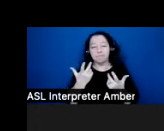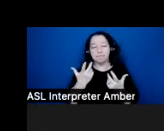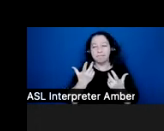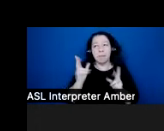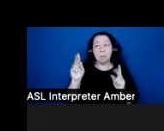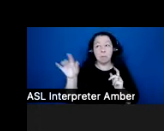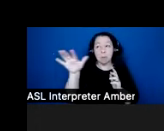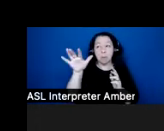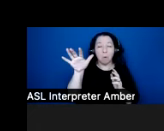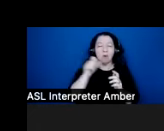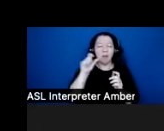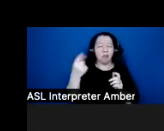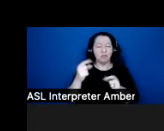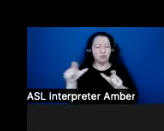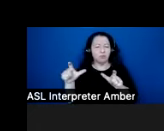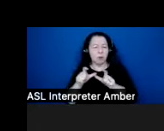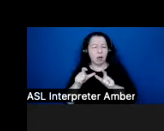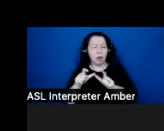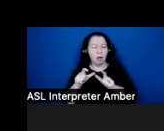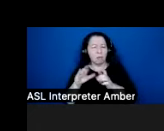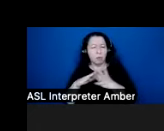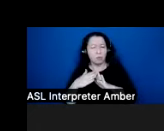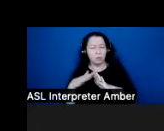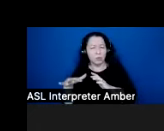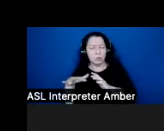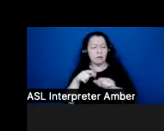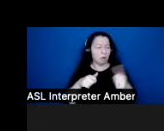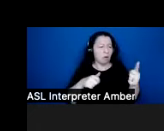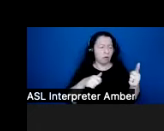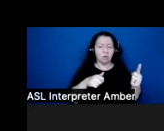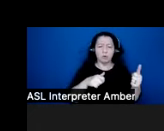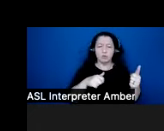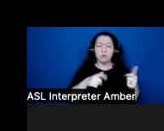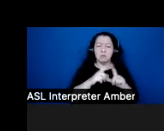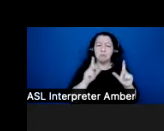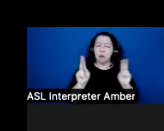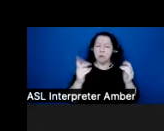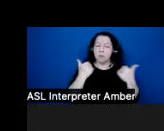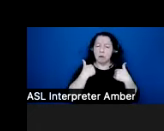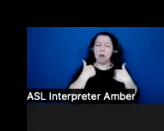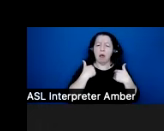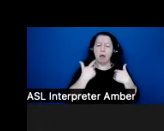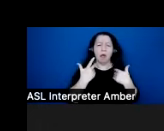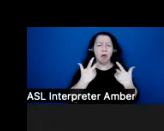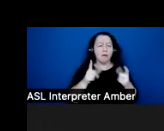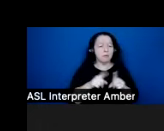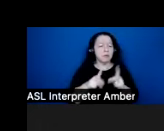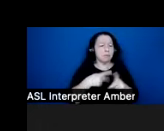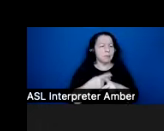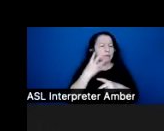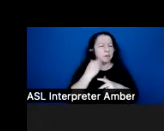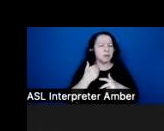in tribal communities, I mean, other communities too, right, that have the experience of having to walk in two worlds. We know that's